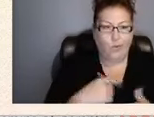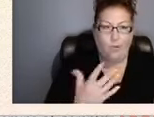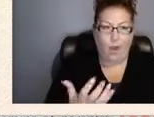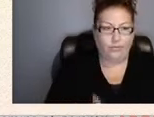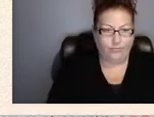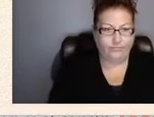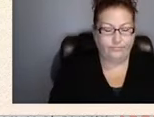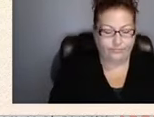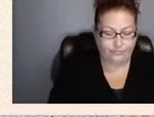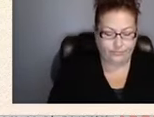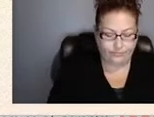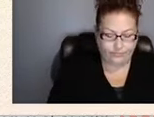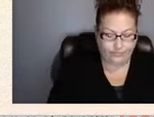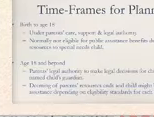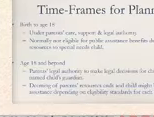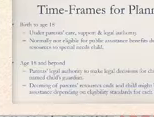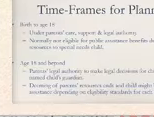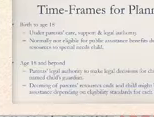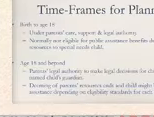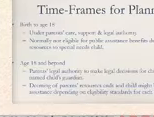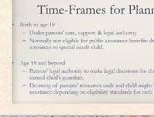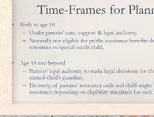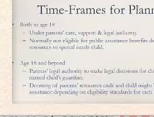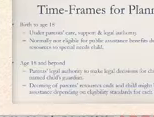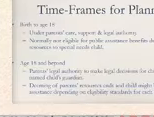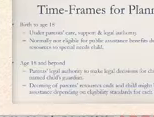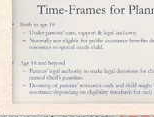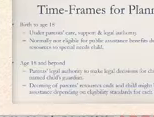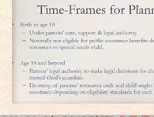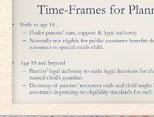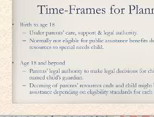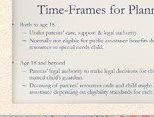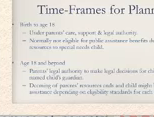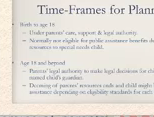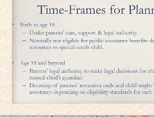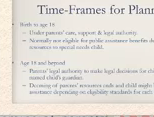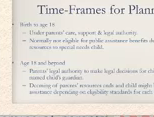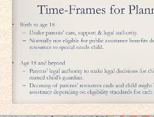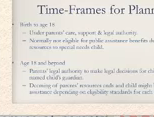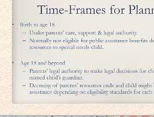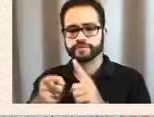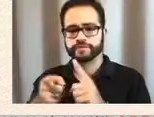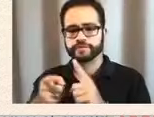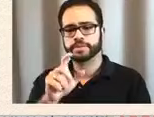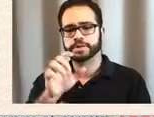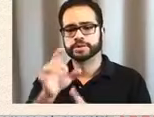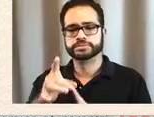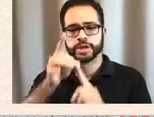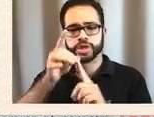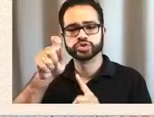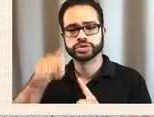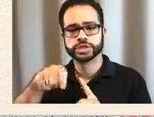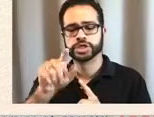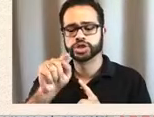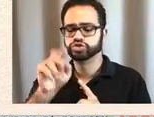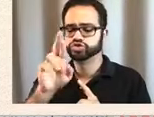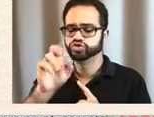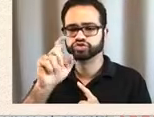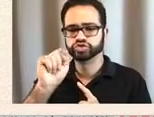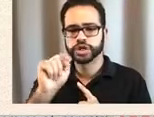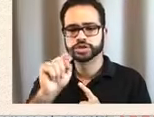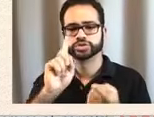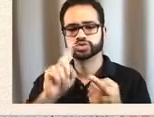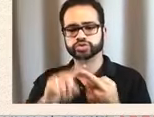All right, now we're kind of going to make the switch from special needs trusts to guardianship.